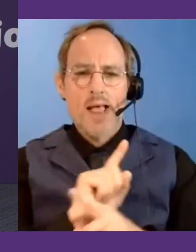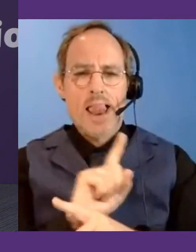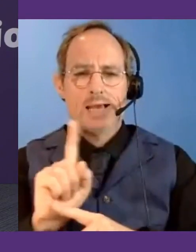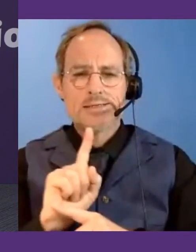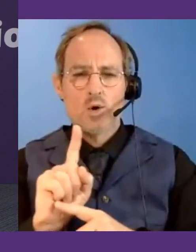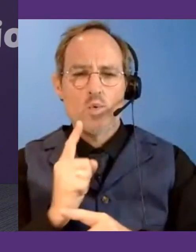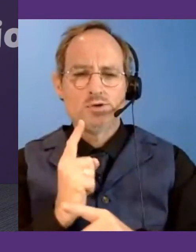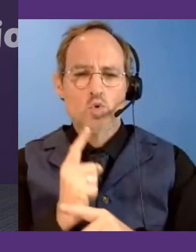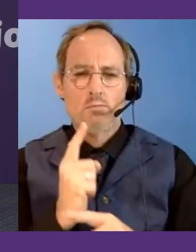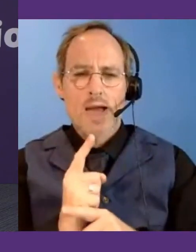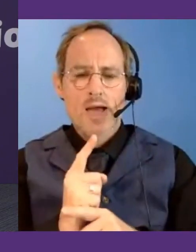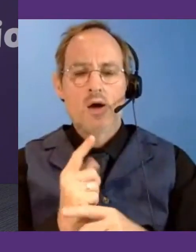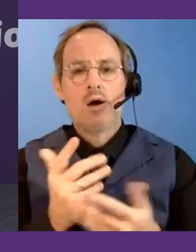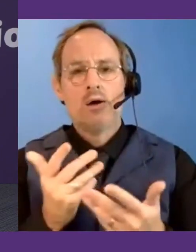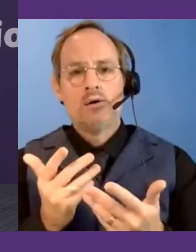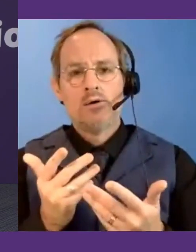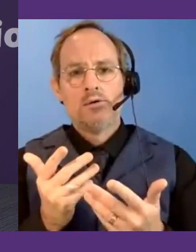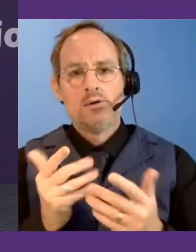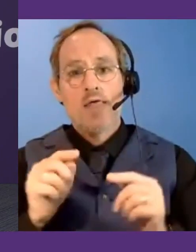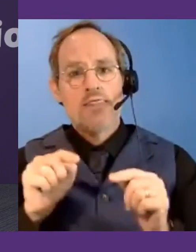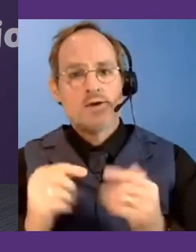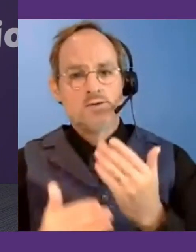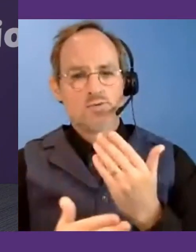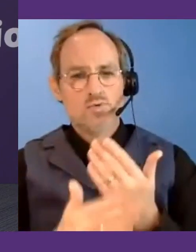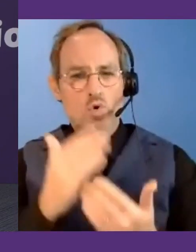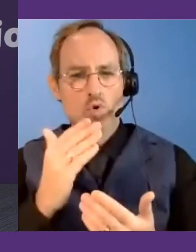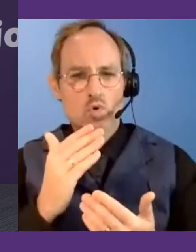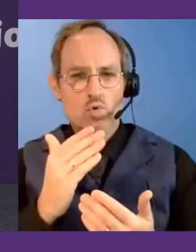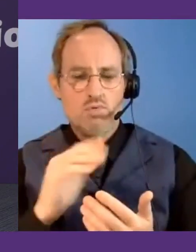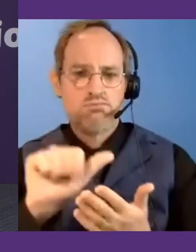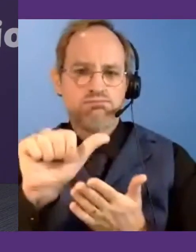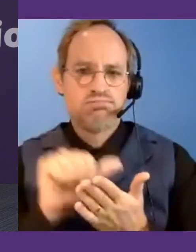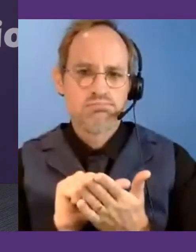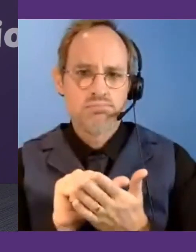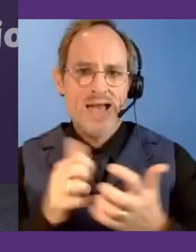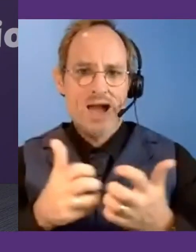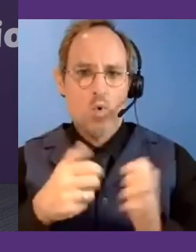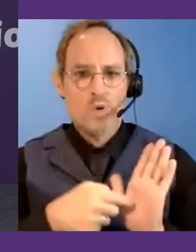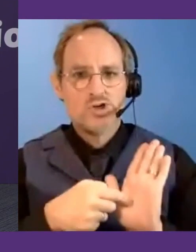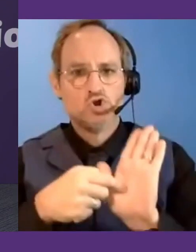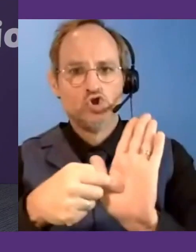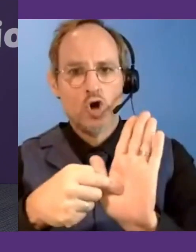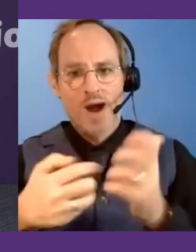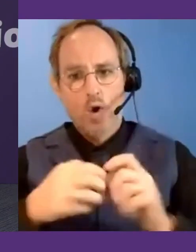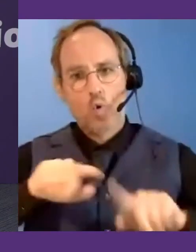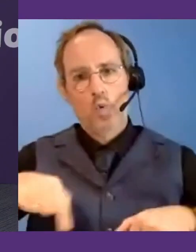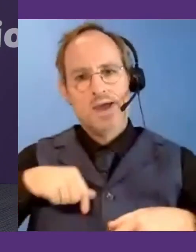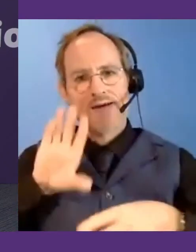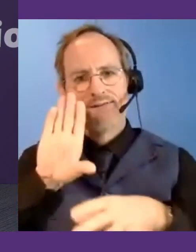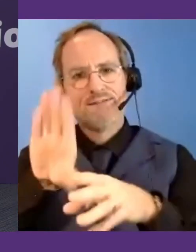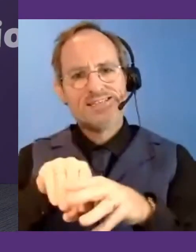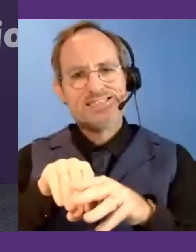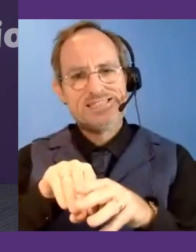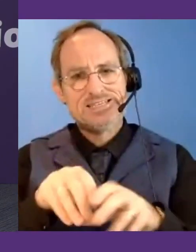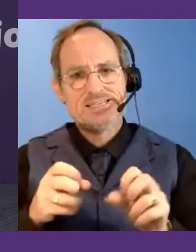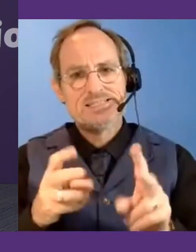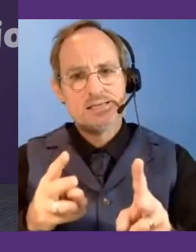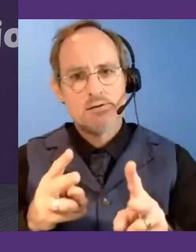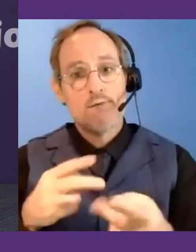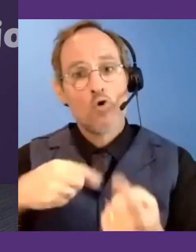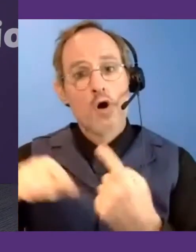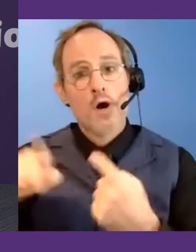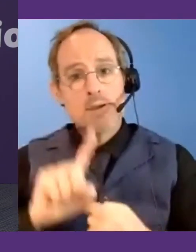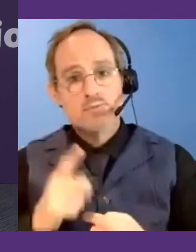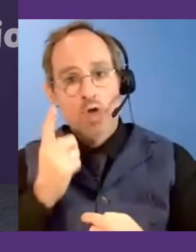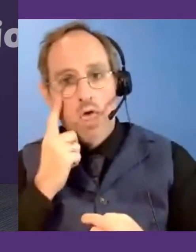So this is a new sort of way of us showing how we fit into the jigsaw, I think, isn't it? That there are people looking for support, there are people offering